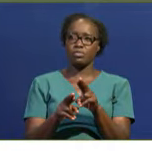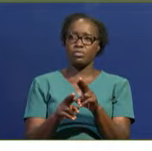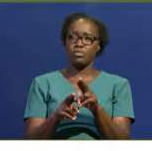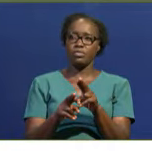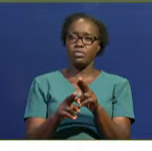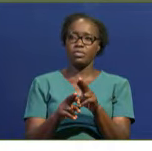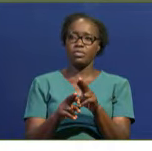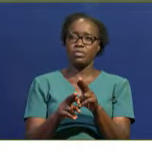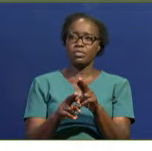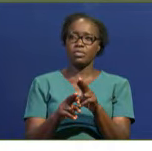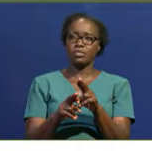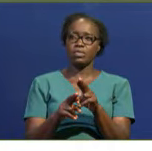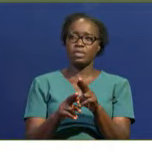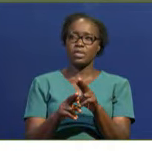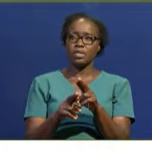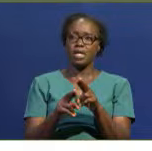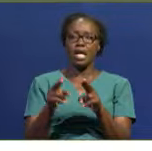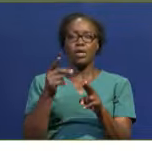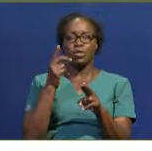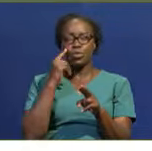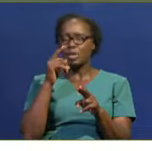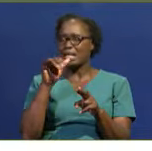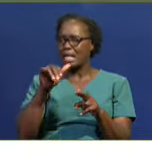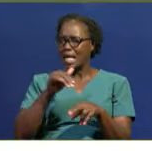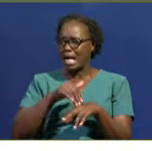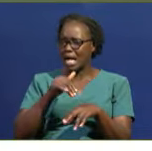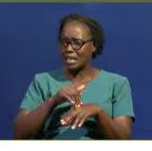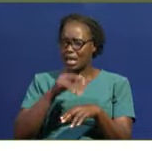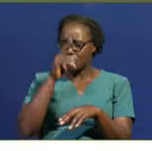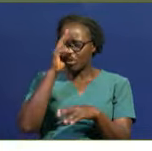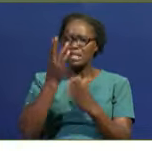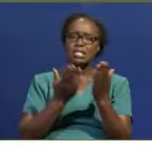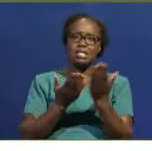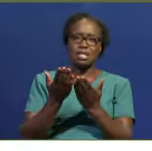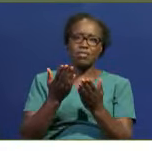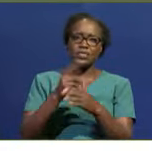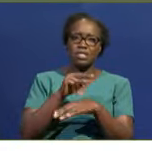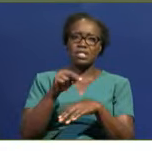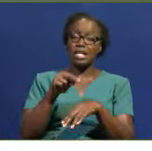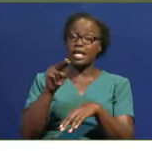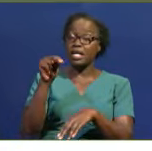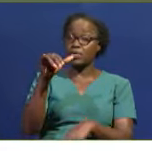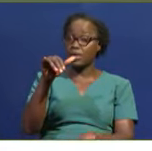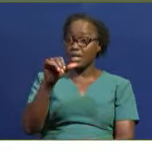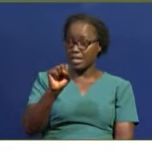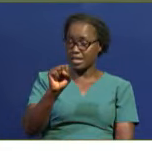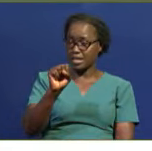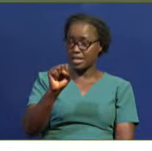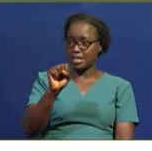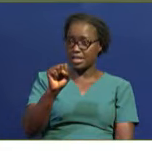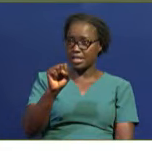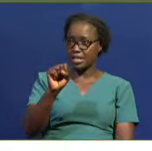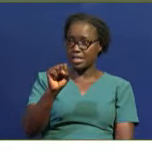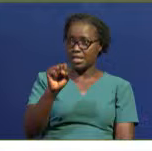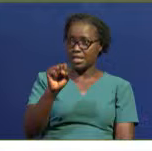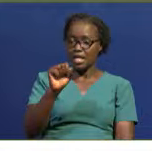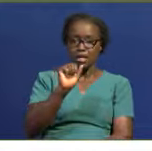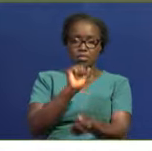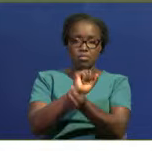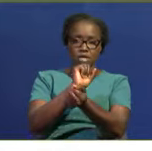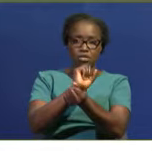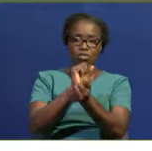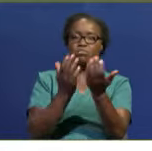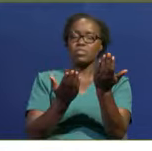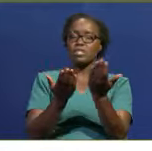We are looking at a police service, a national youth service, a prison